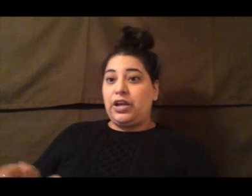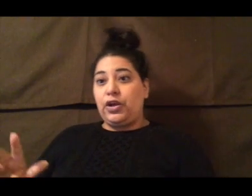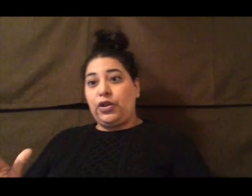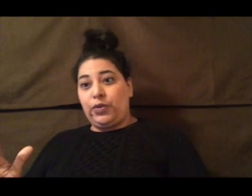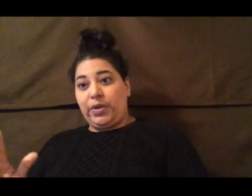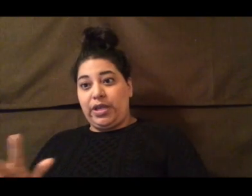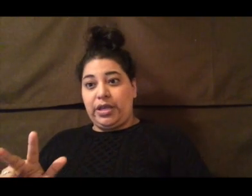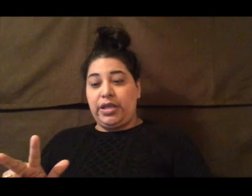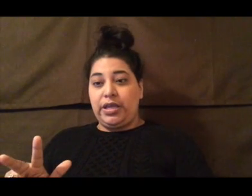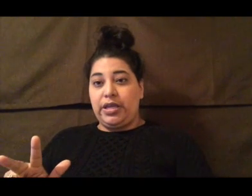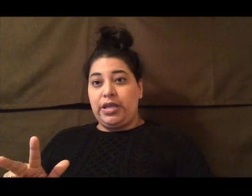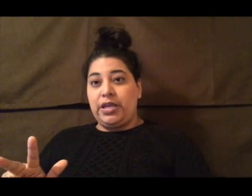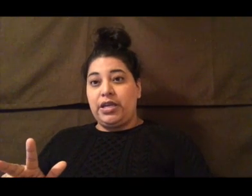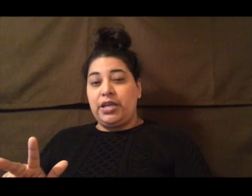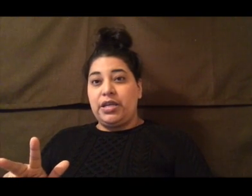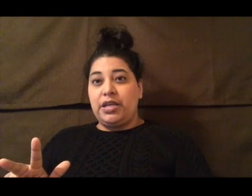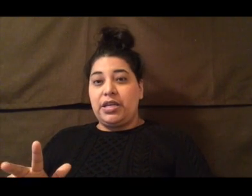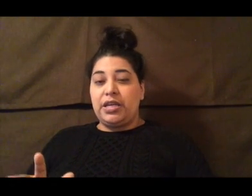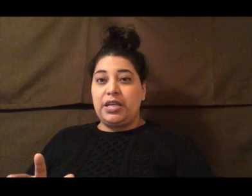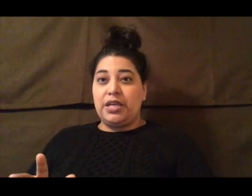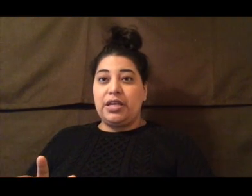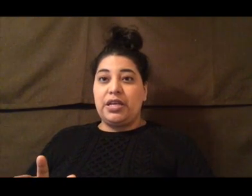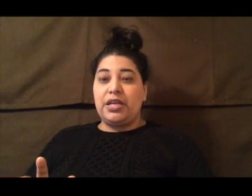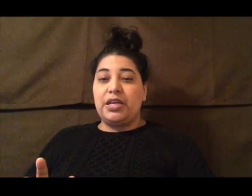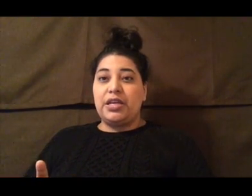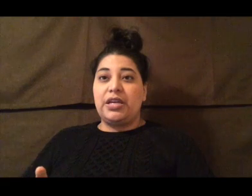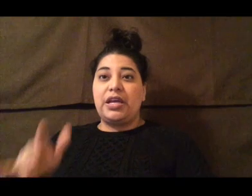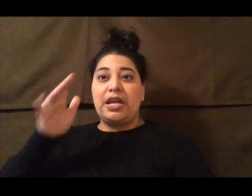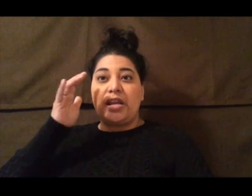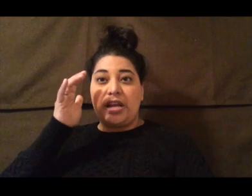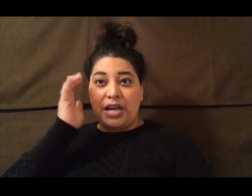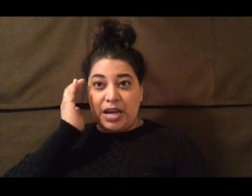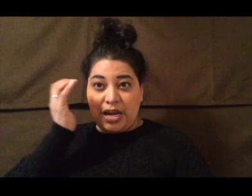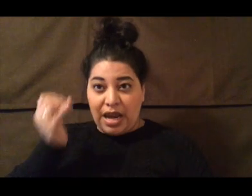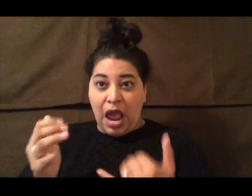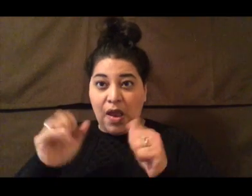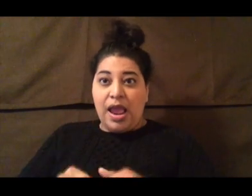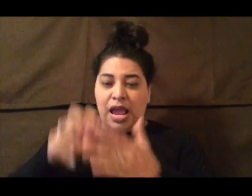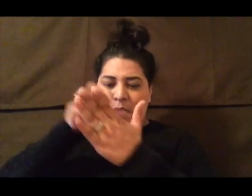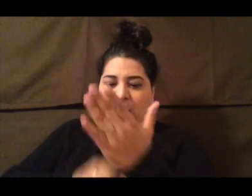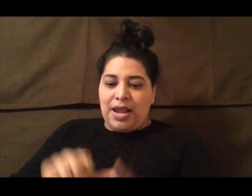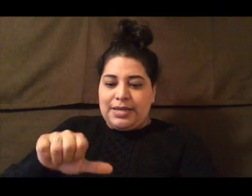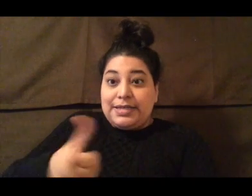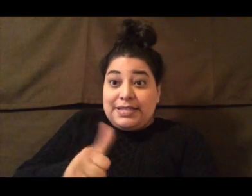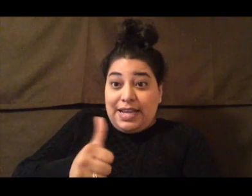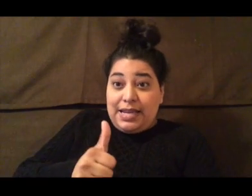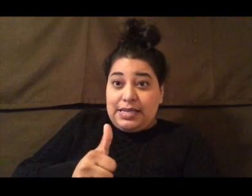and 3, and that should make it easier for me, because now I'll take my 10 minutes away.